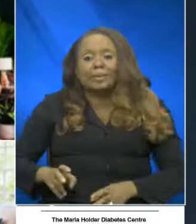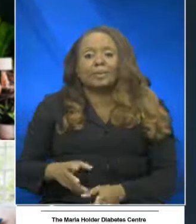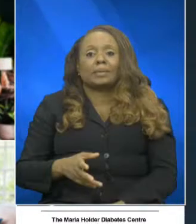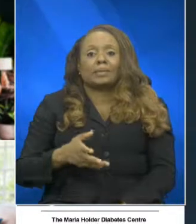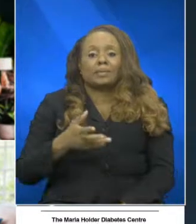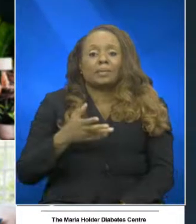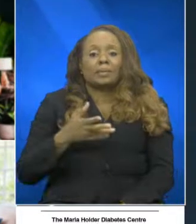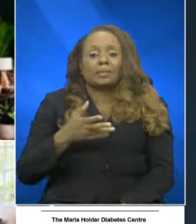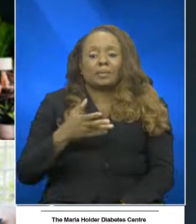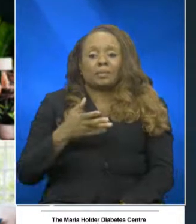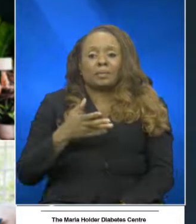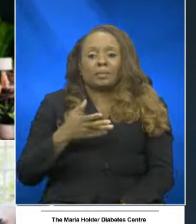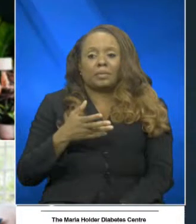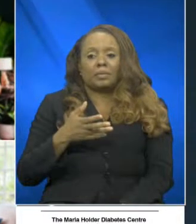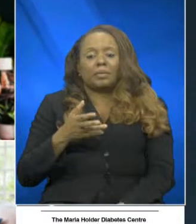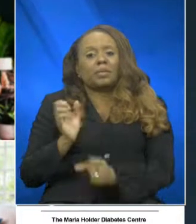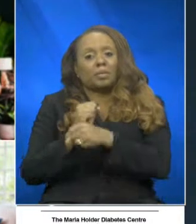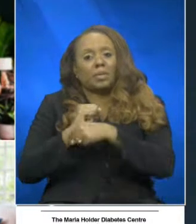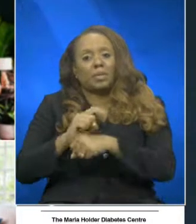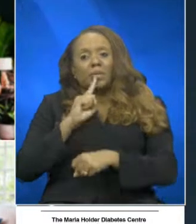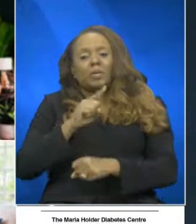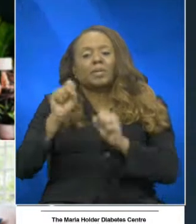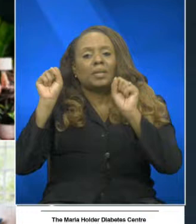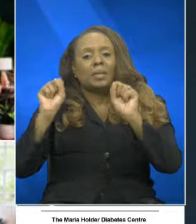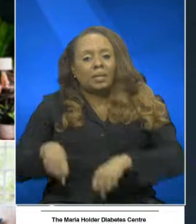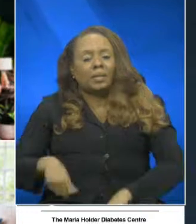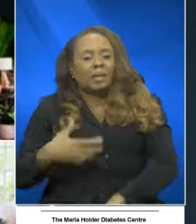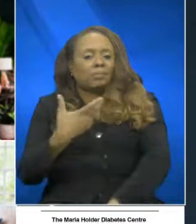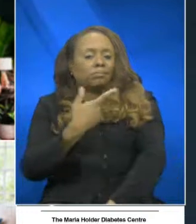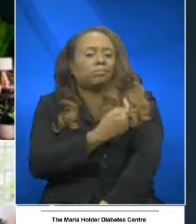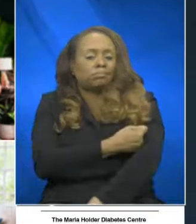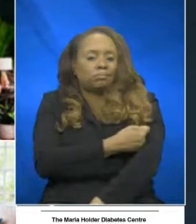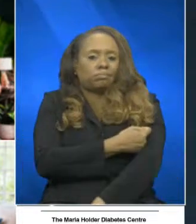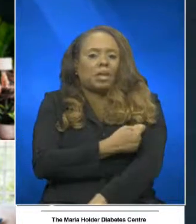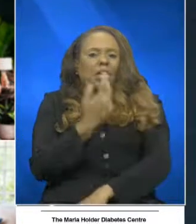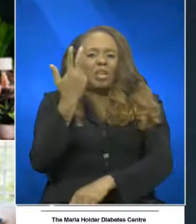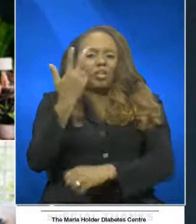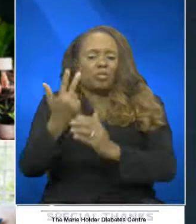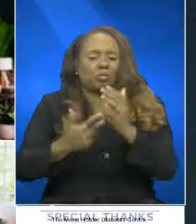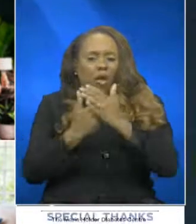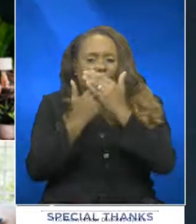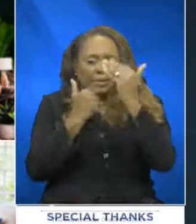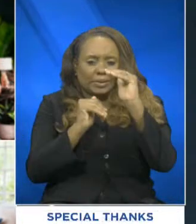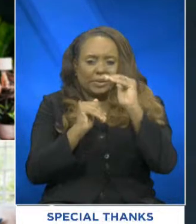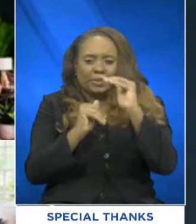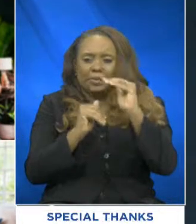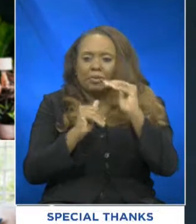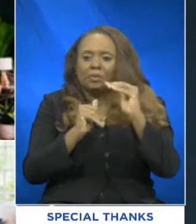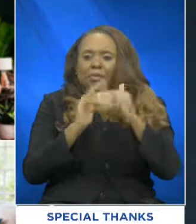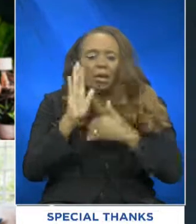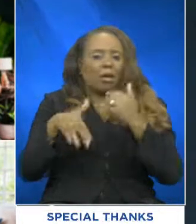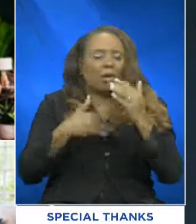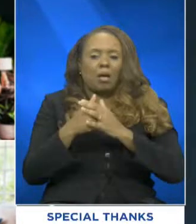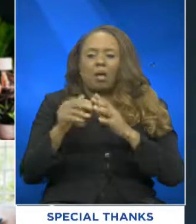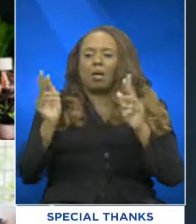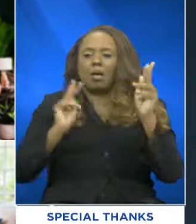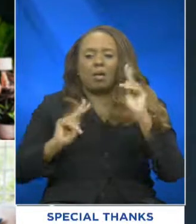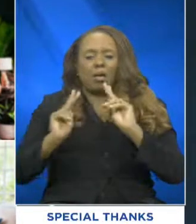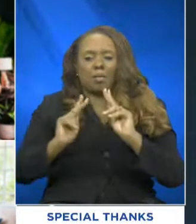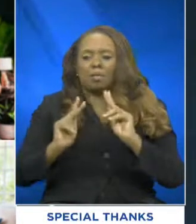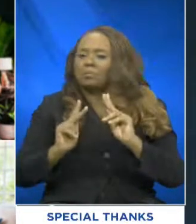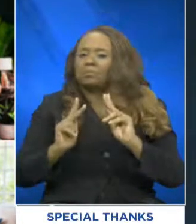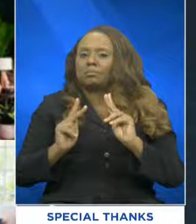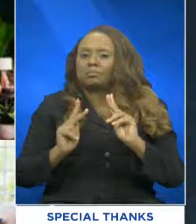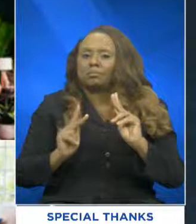the clot busting intravenous drug. Not everybody is a candidate.